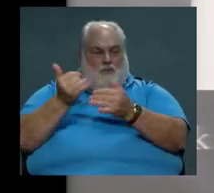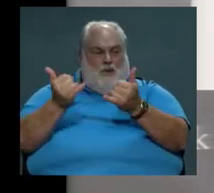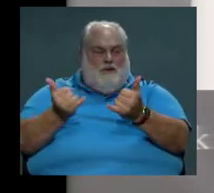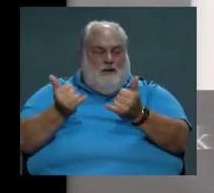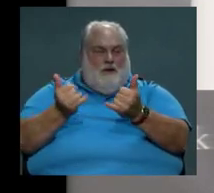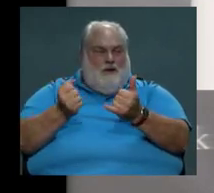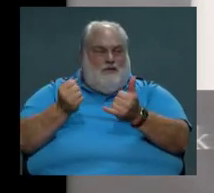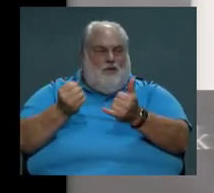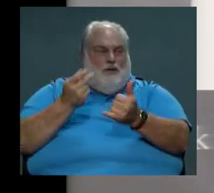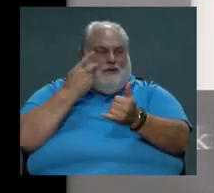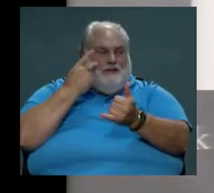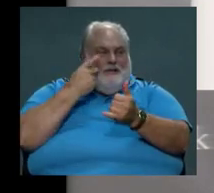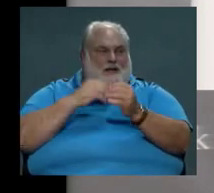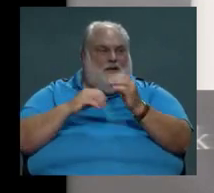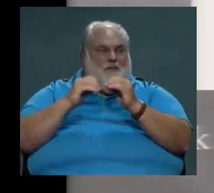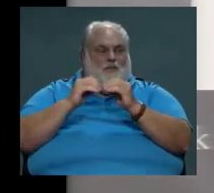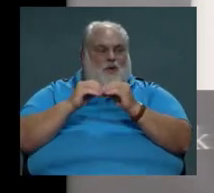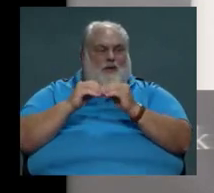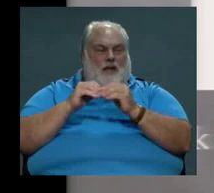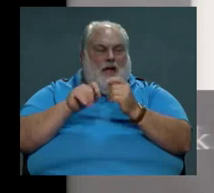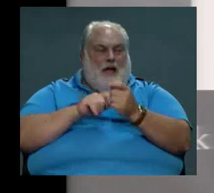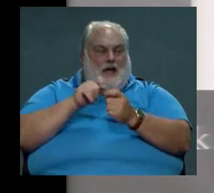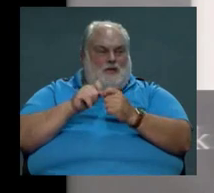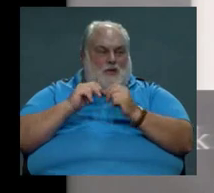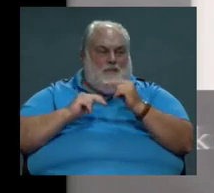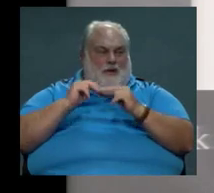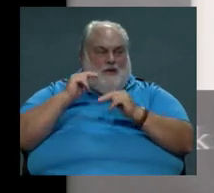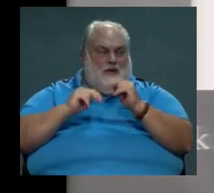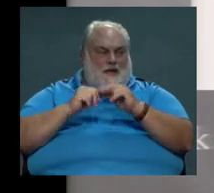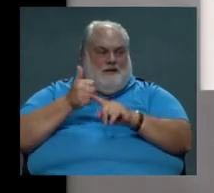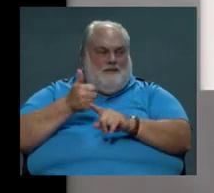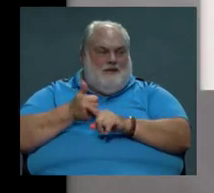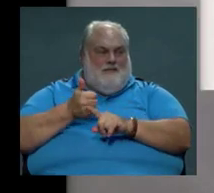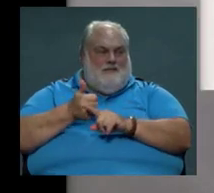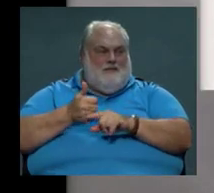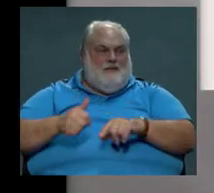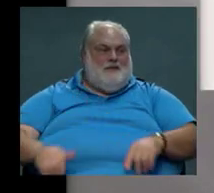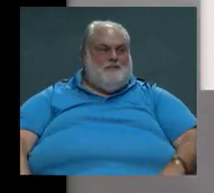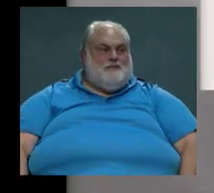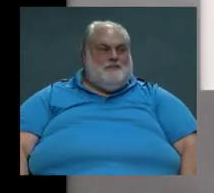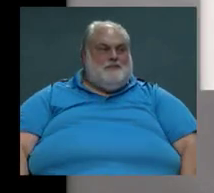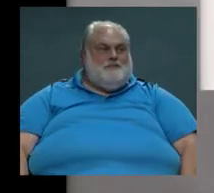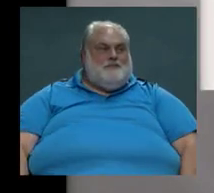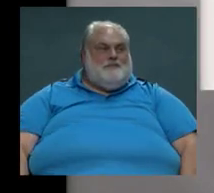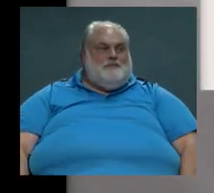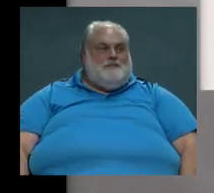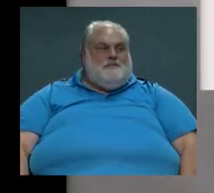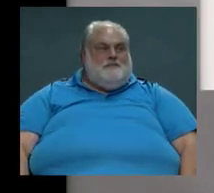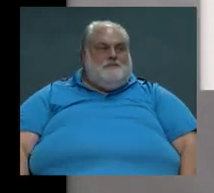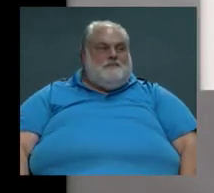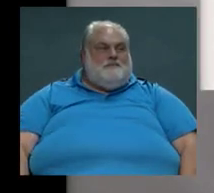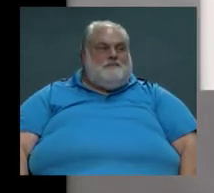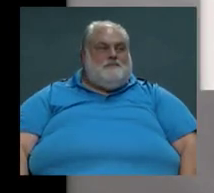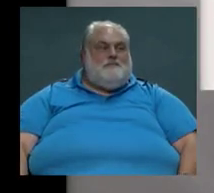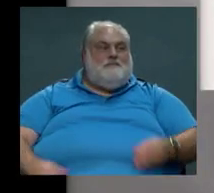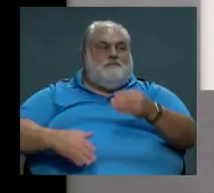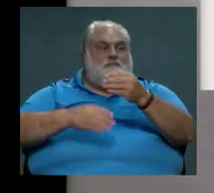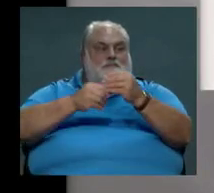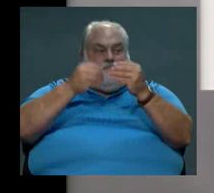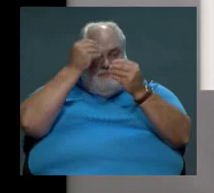see more about the actual building. Next, please. On the additional